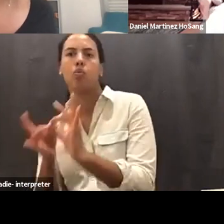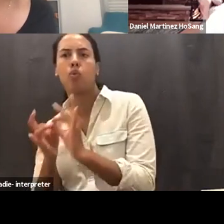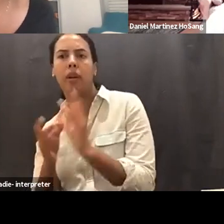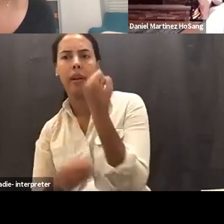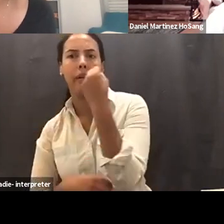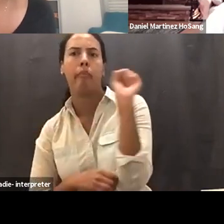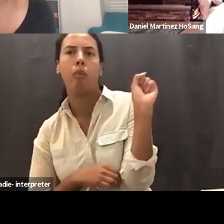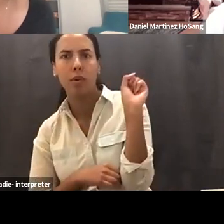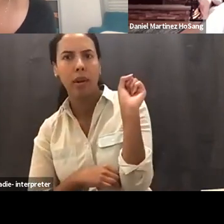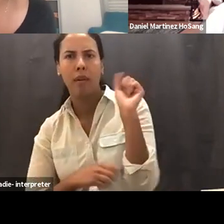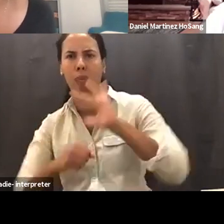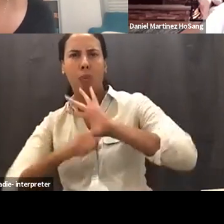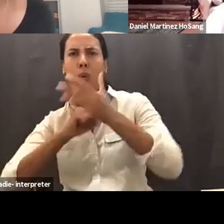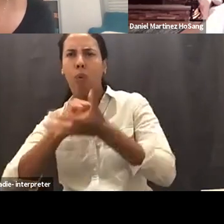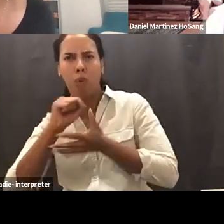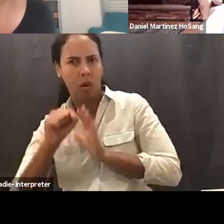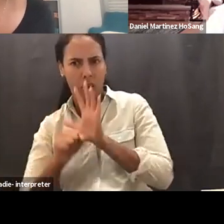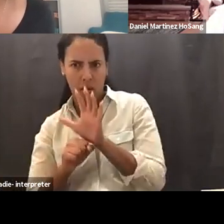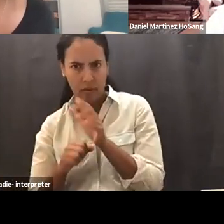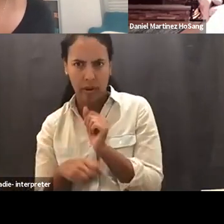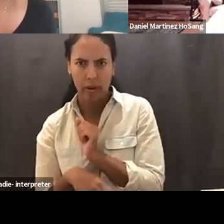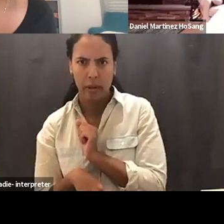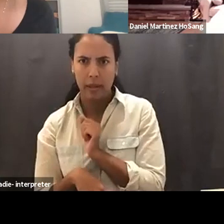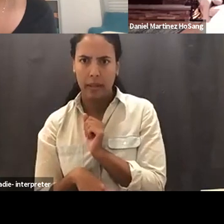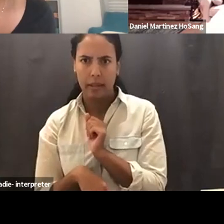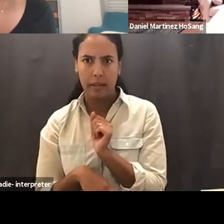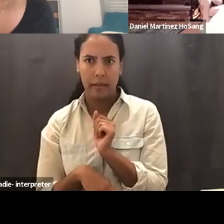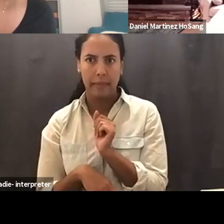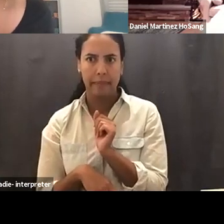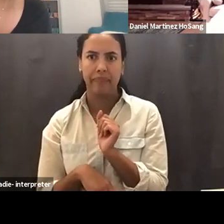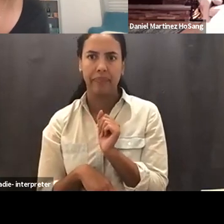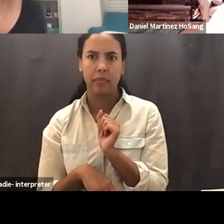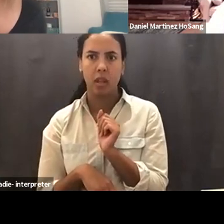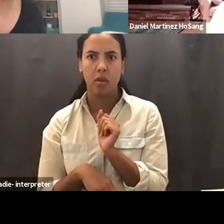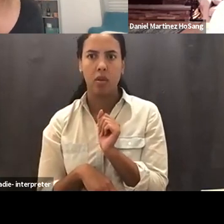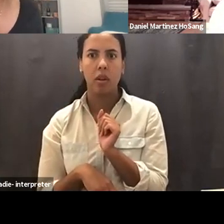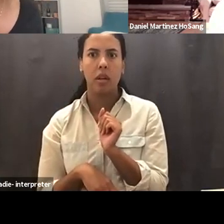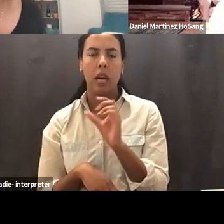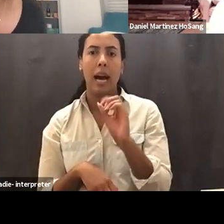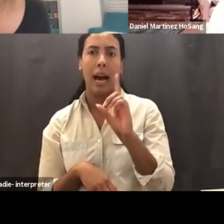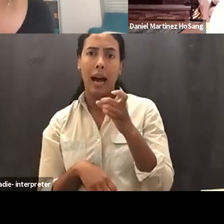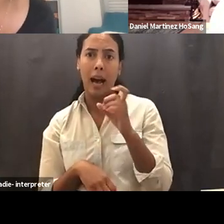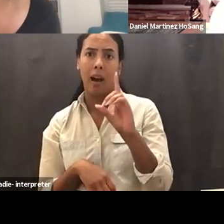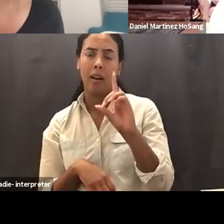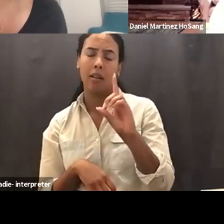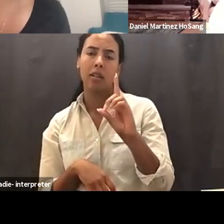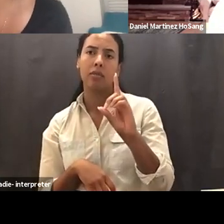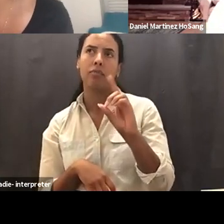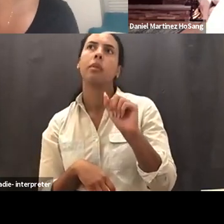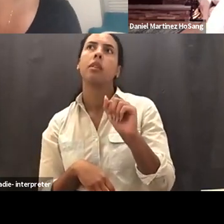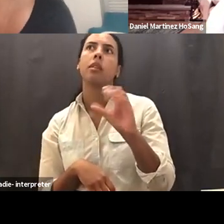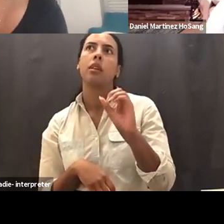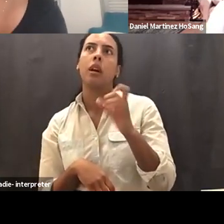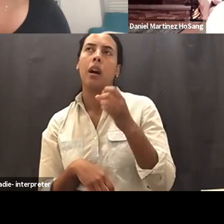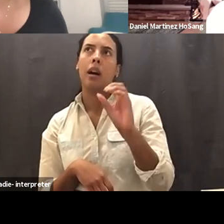among kind of the first at major universities to plan demonstrations. But the silence was also deafening. There was